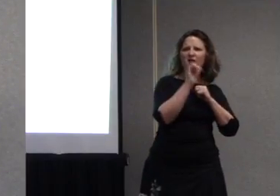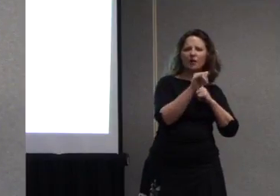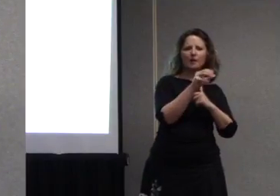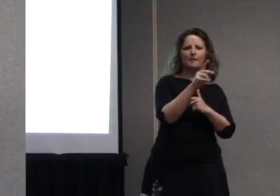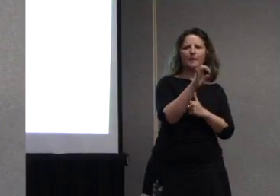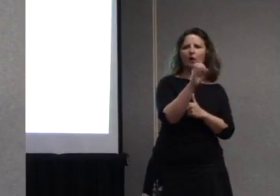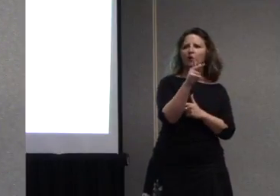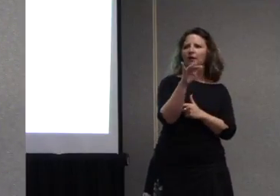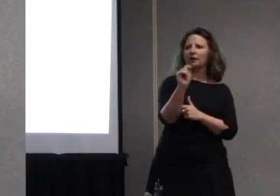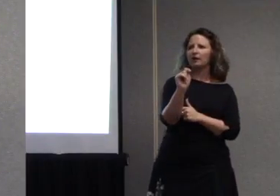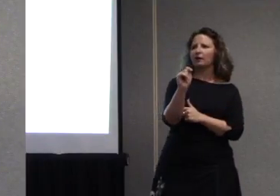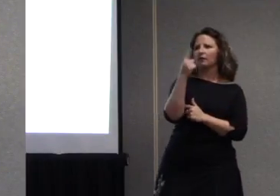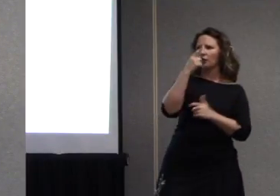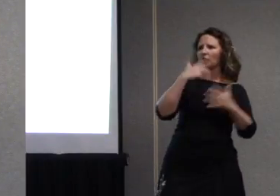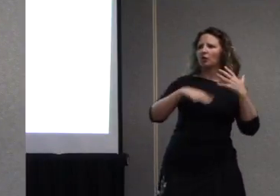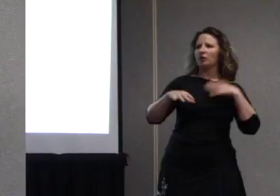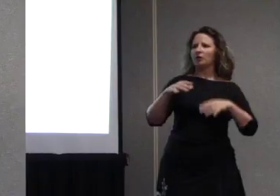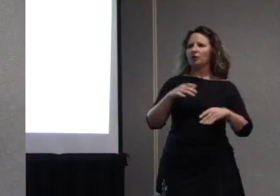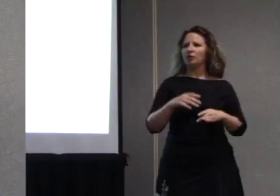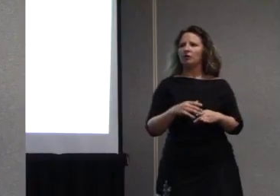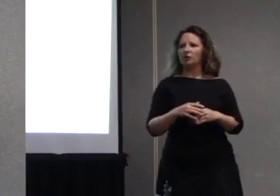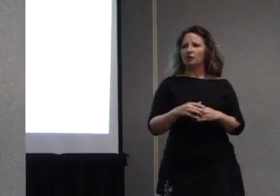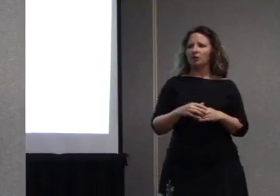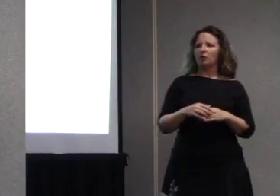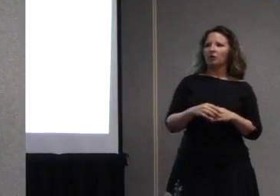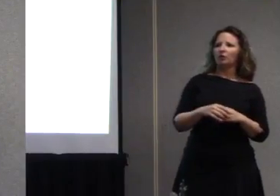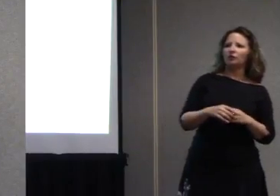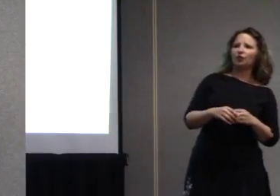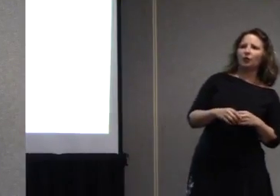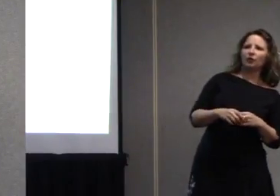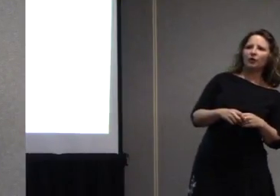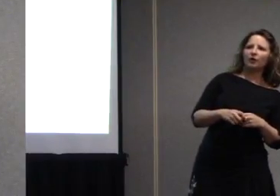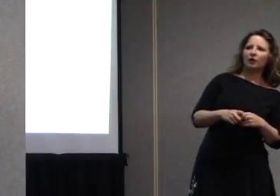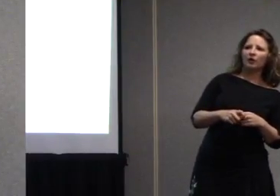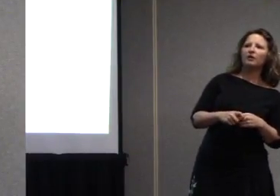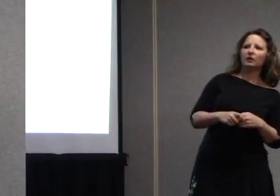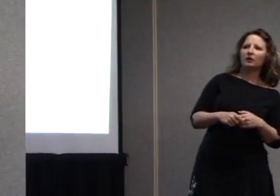on forever. How would you sign market a line of clothing? Yes.